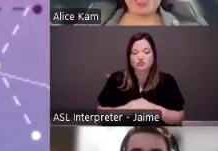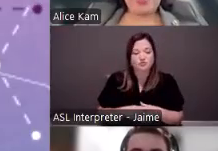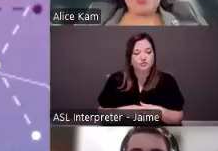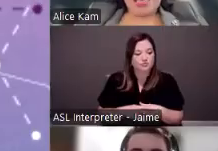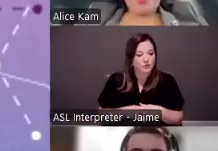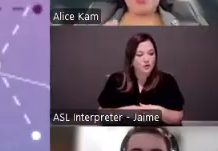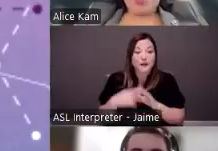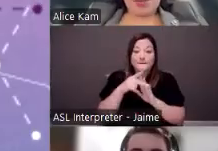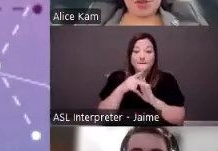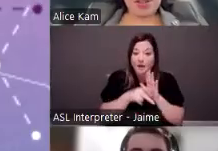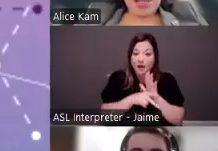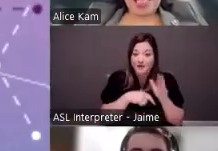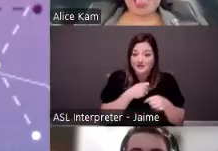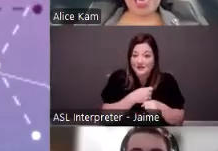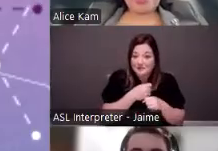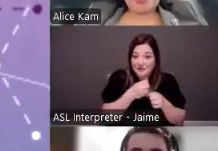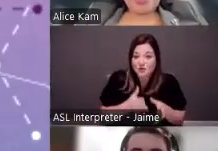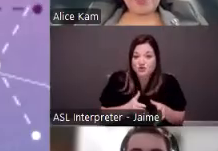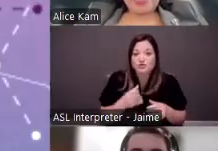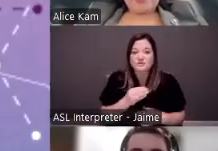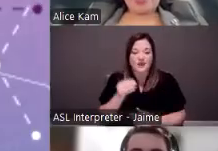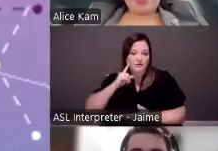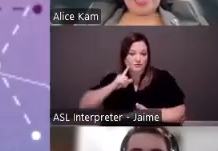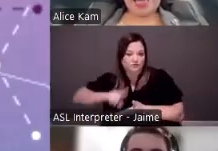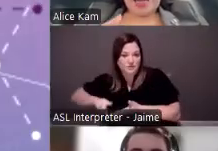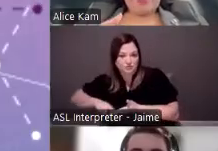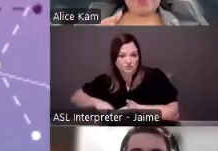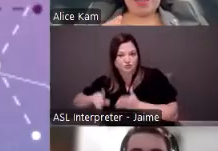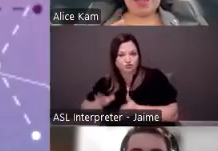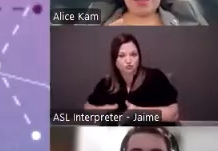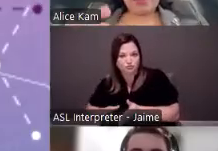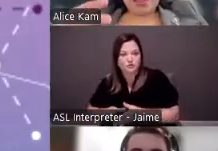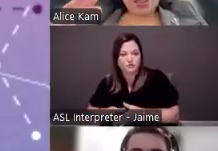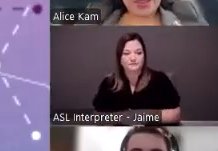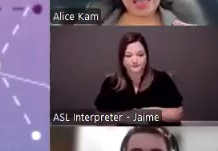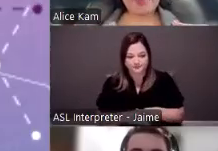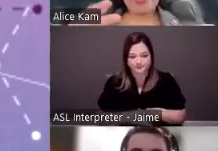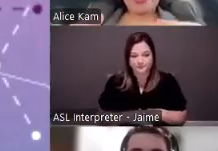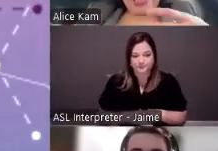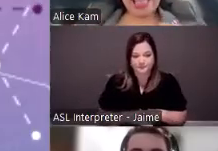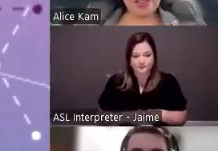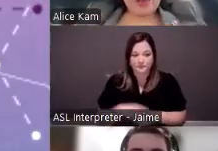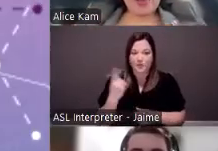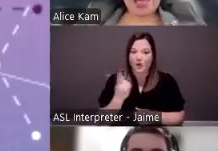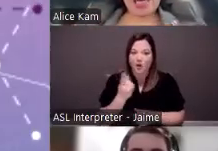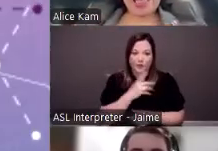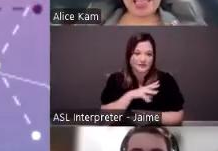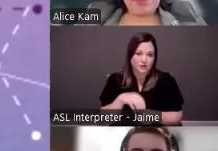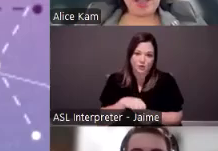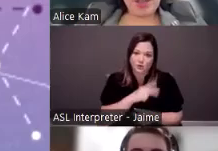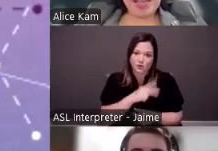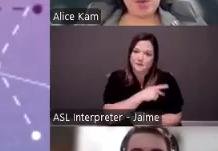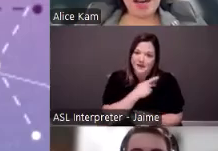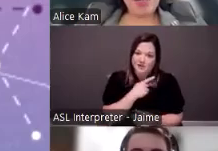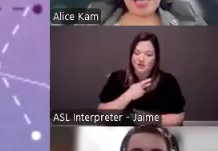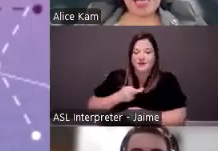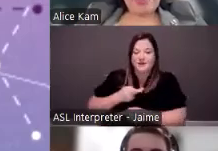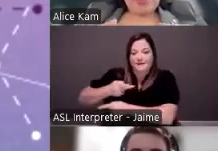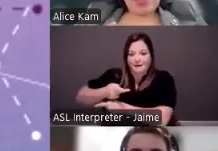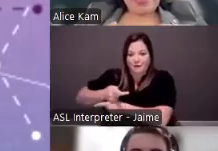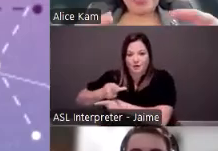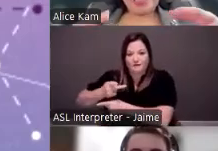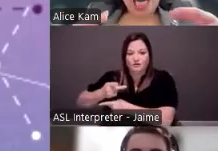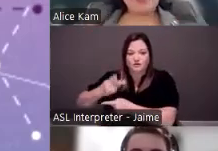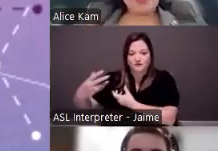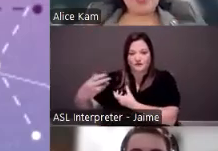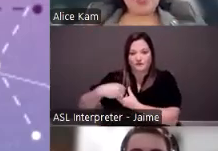policymakers, as well as researchers. In this space, we always included patient and caregivers in this model as well, and so